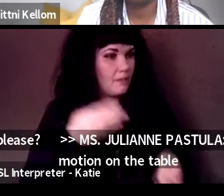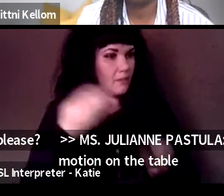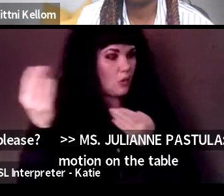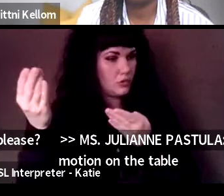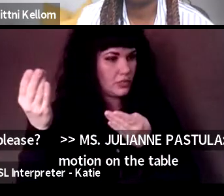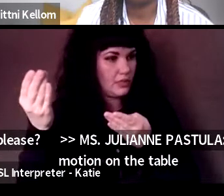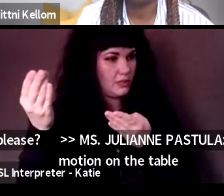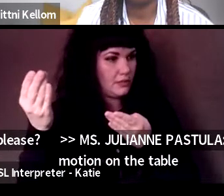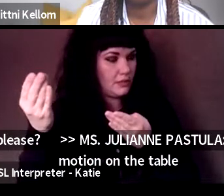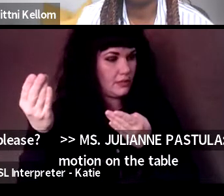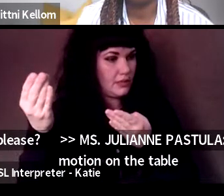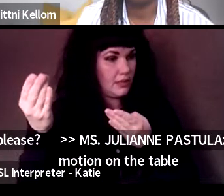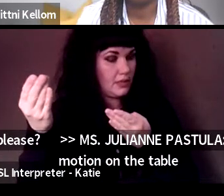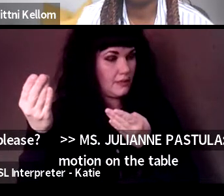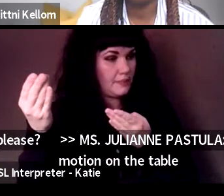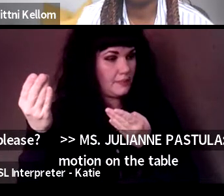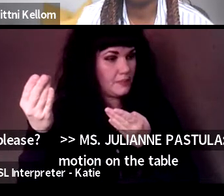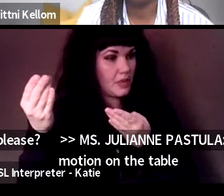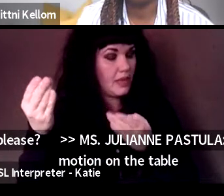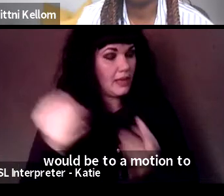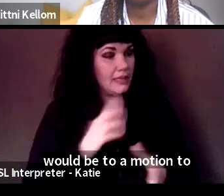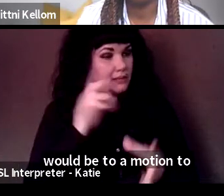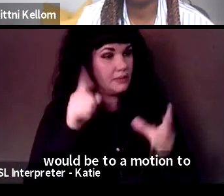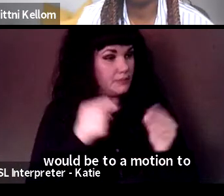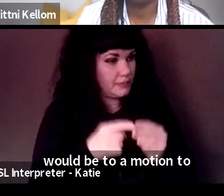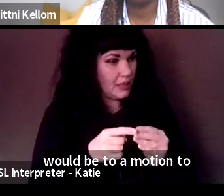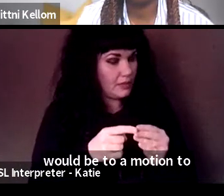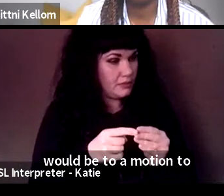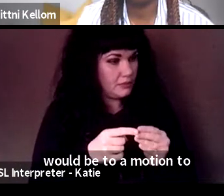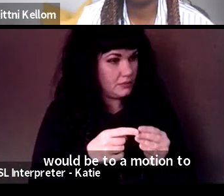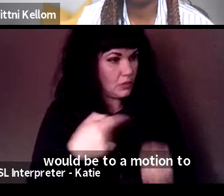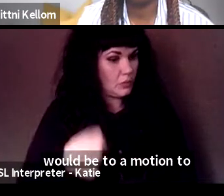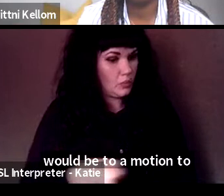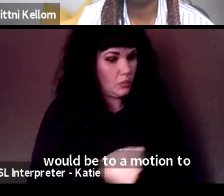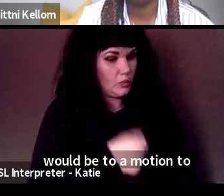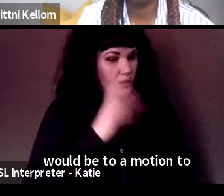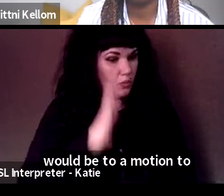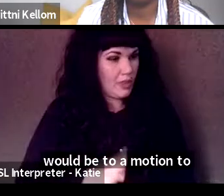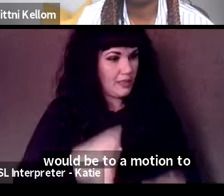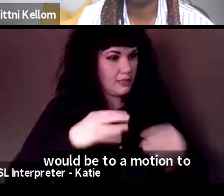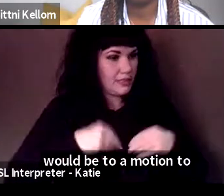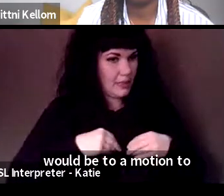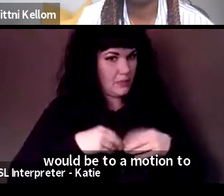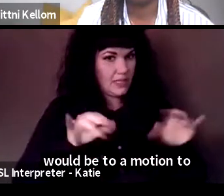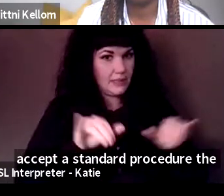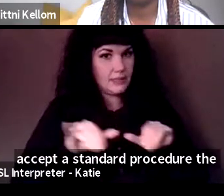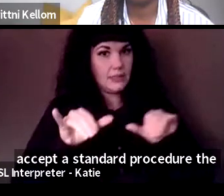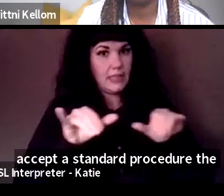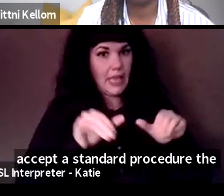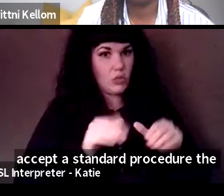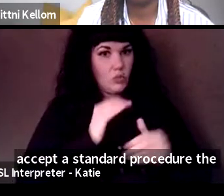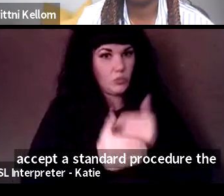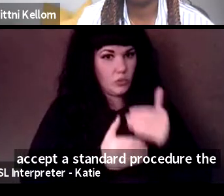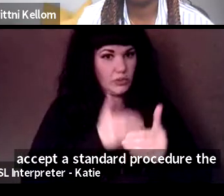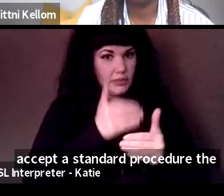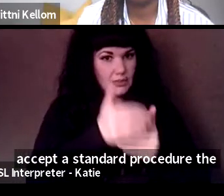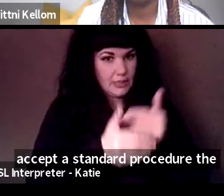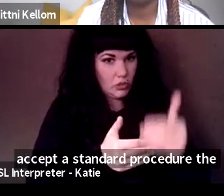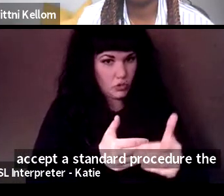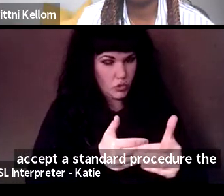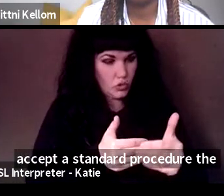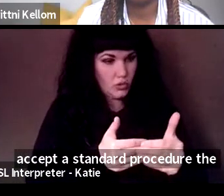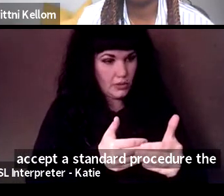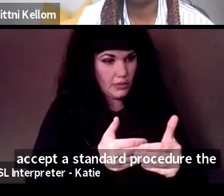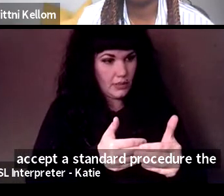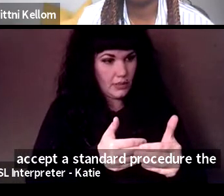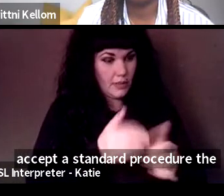to accept as standard procedure the assuring quorums